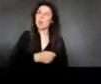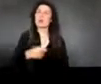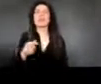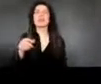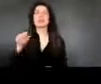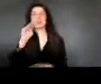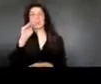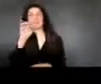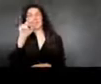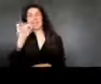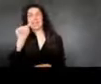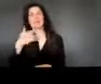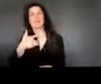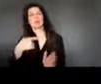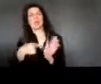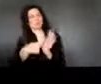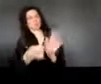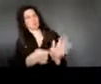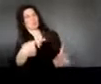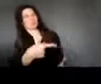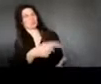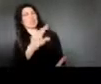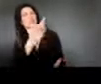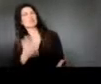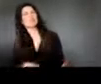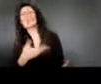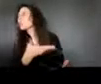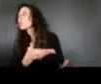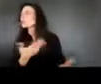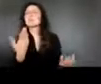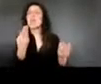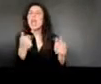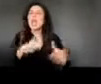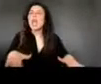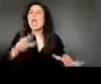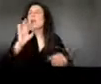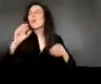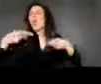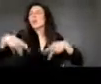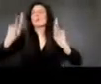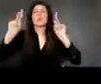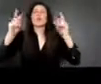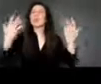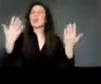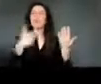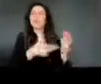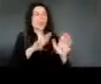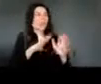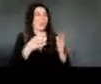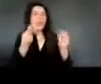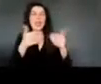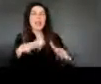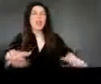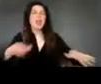of represent Detroit as this land of opportunity, this sort of open, this land of